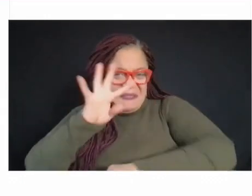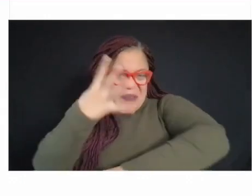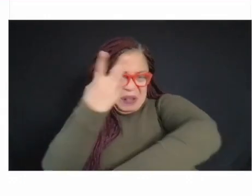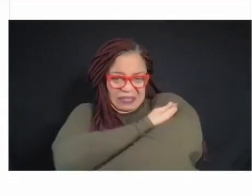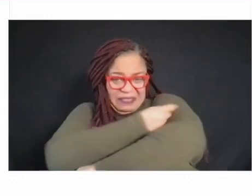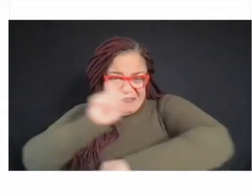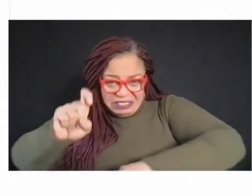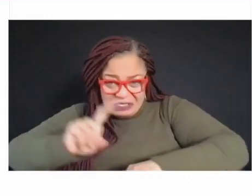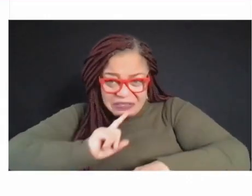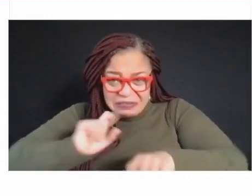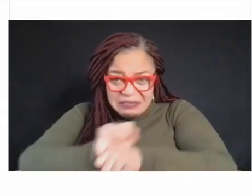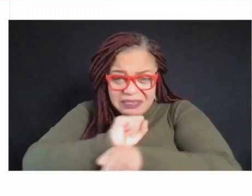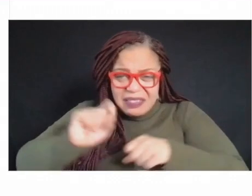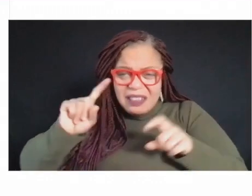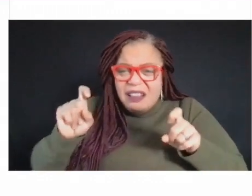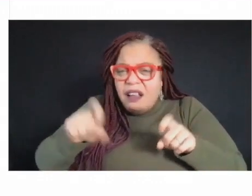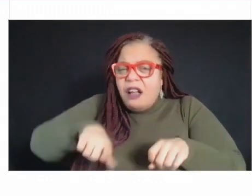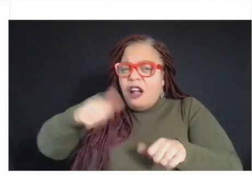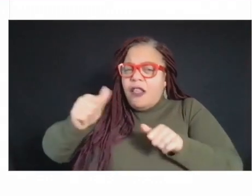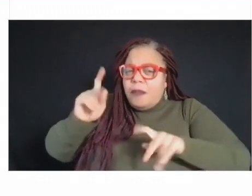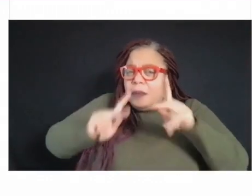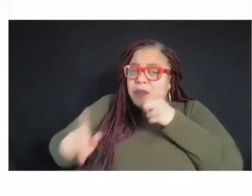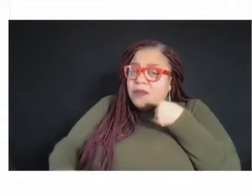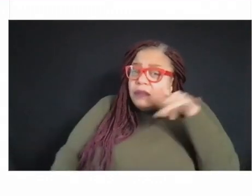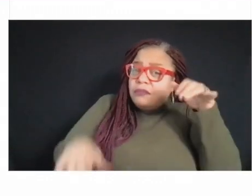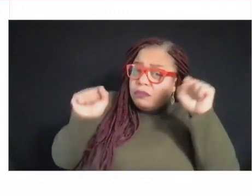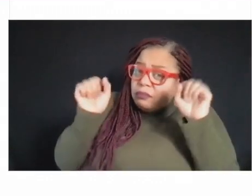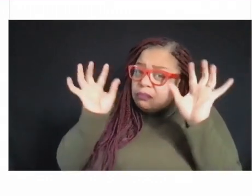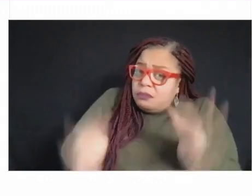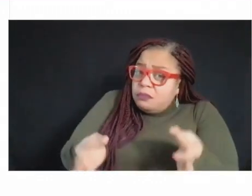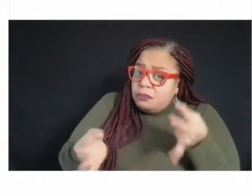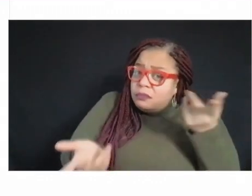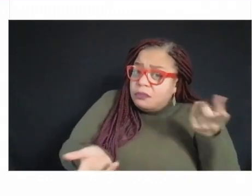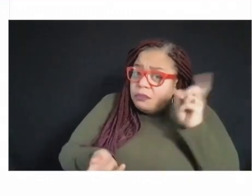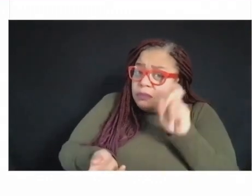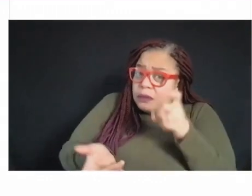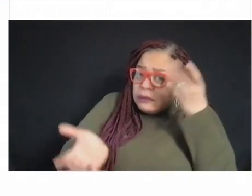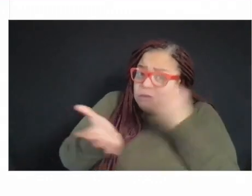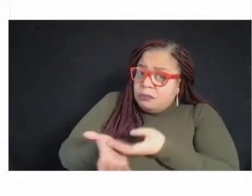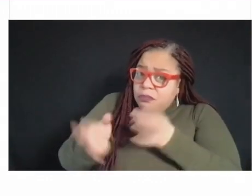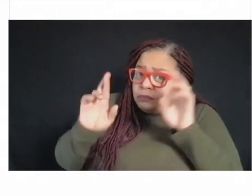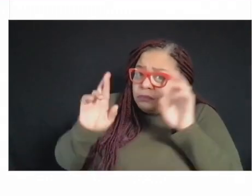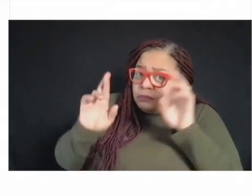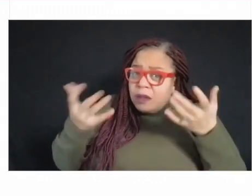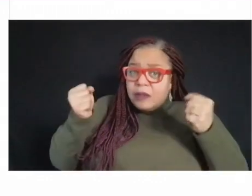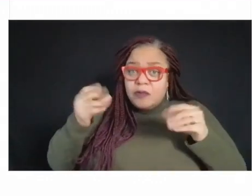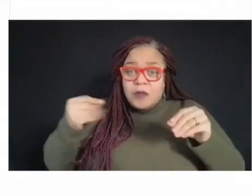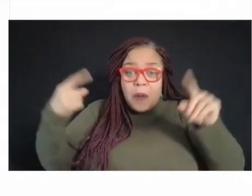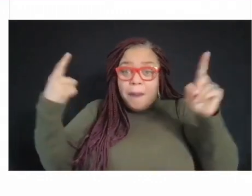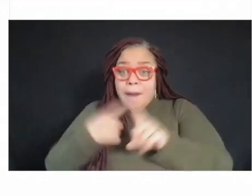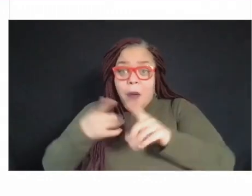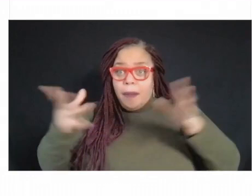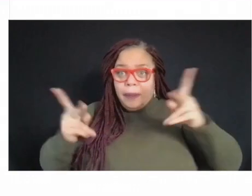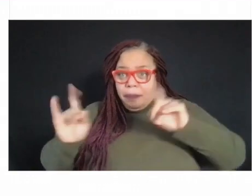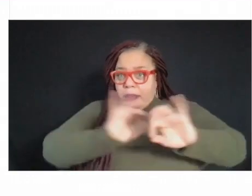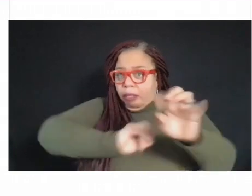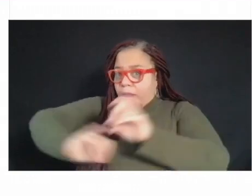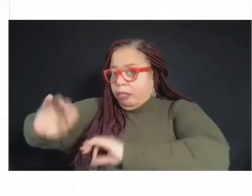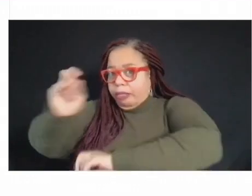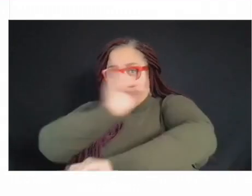will say, yes, absolutely this. And so the point being is that, in fact, the public is feeling confused by